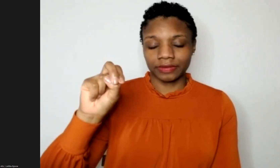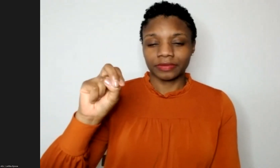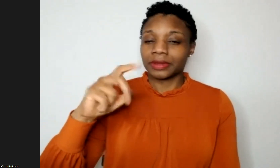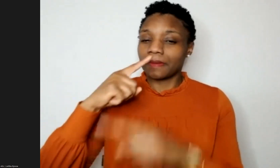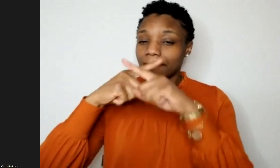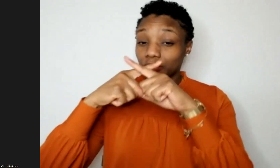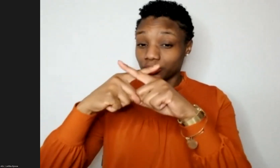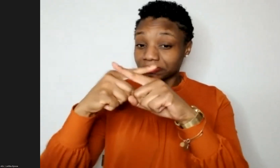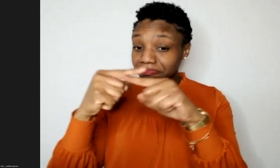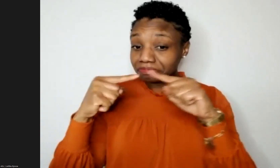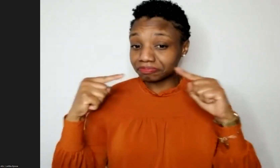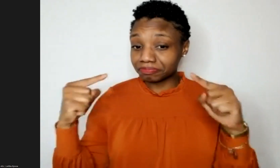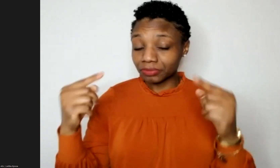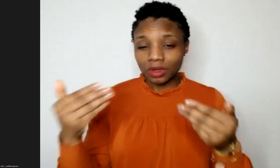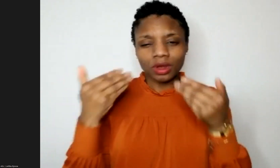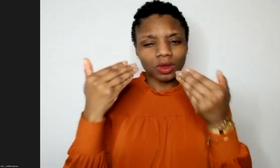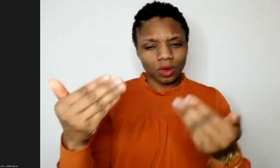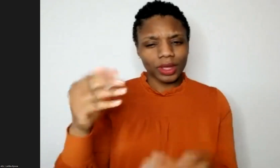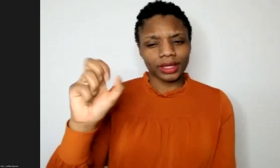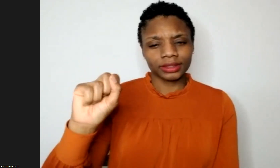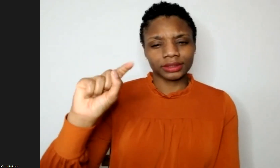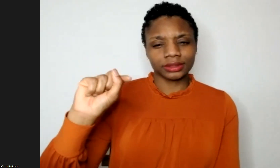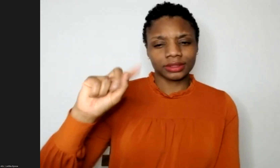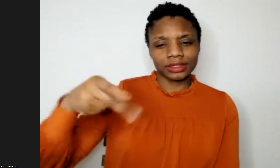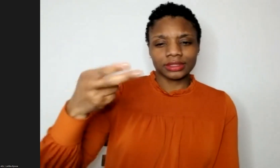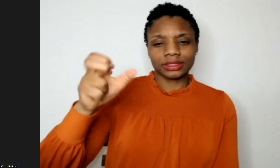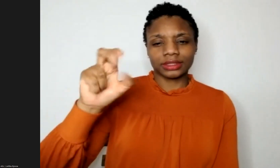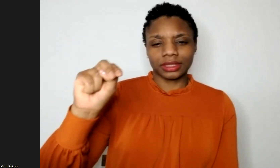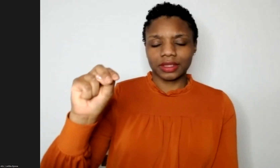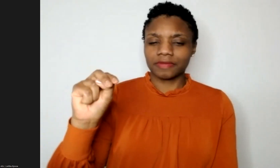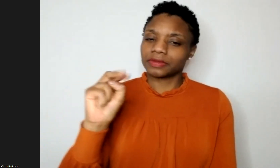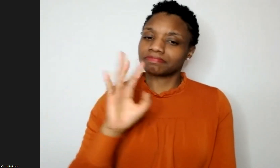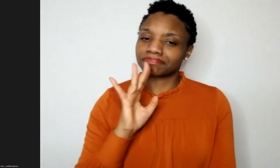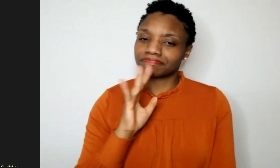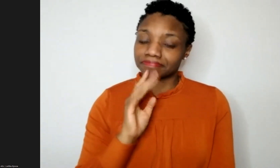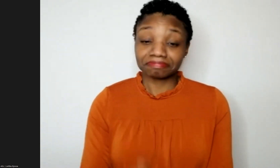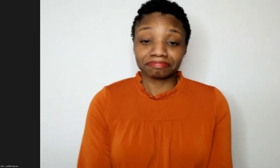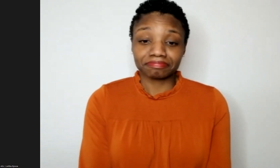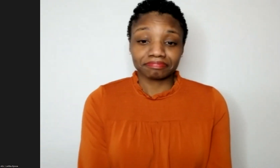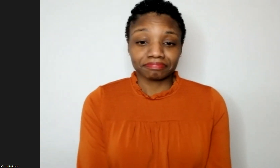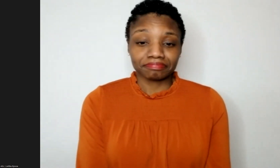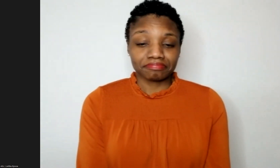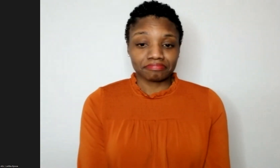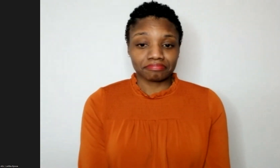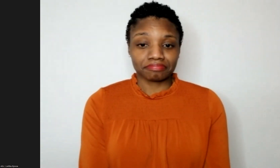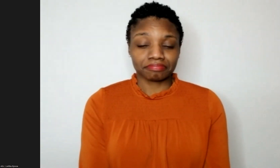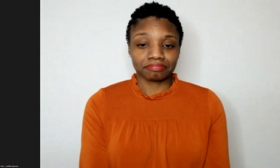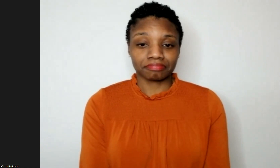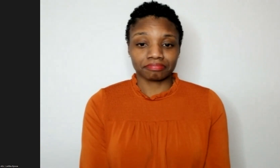All right, Stephen, I believe you should be allowed to, you're allowed to talk now.